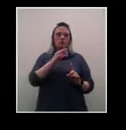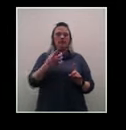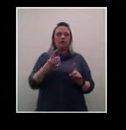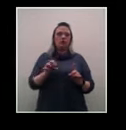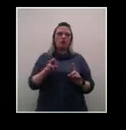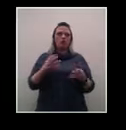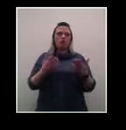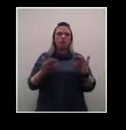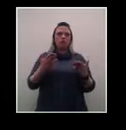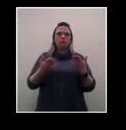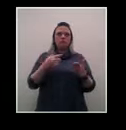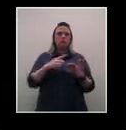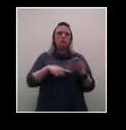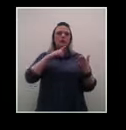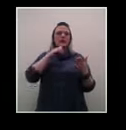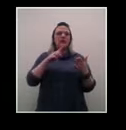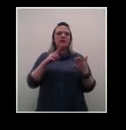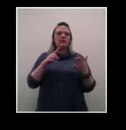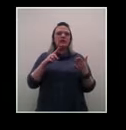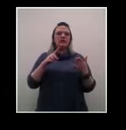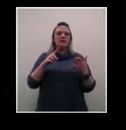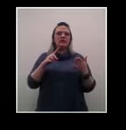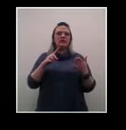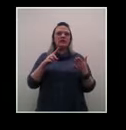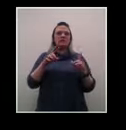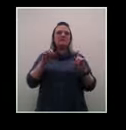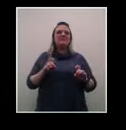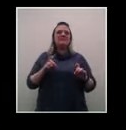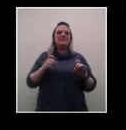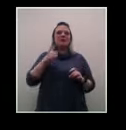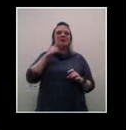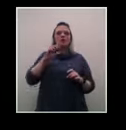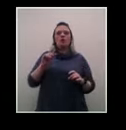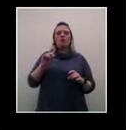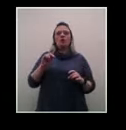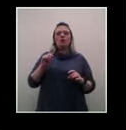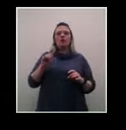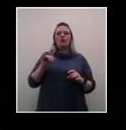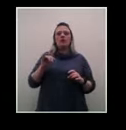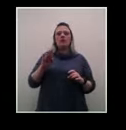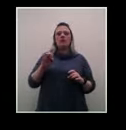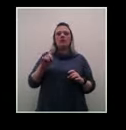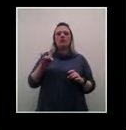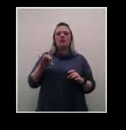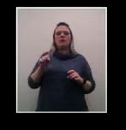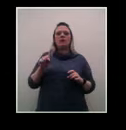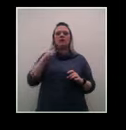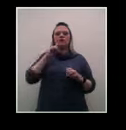Burstein, what is the testing for antibody testing at Wegmans mean for this?